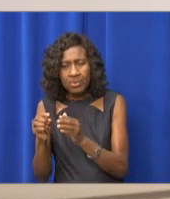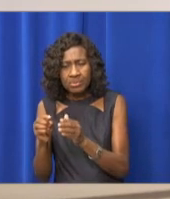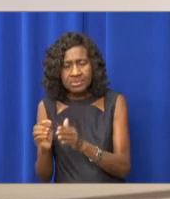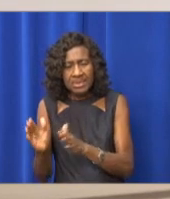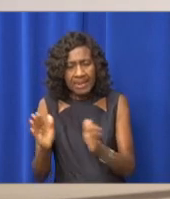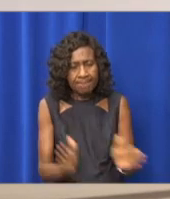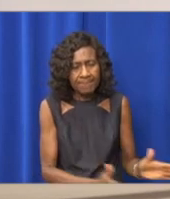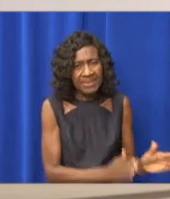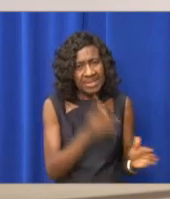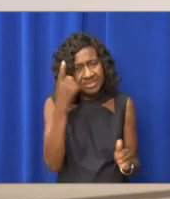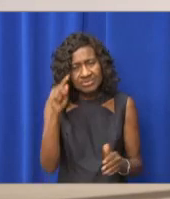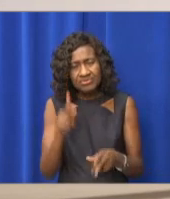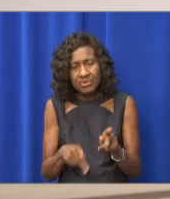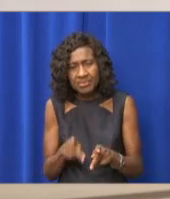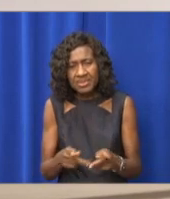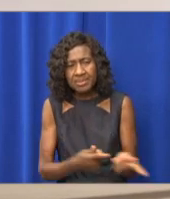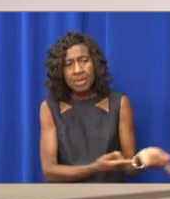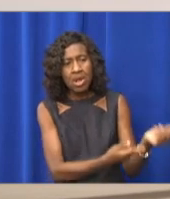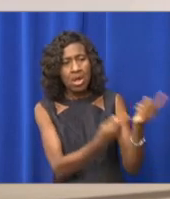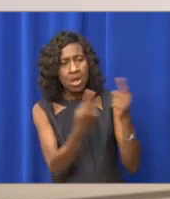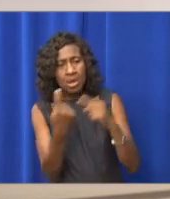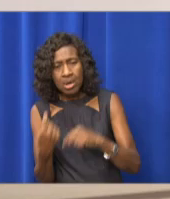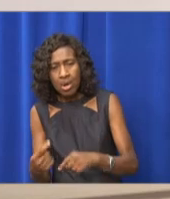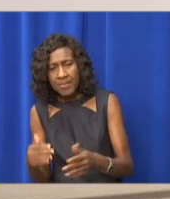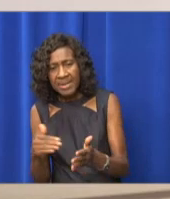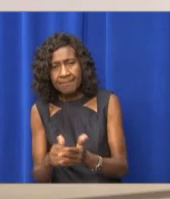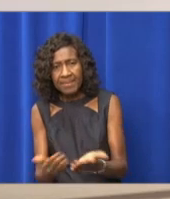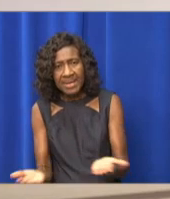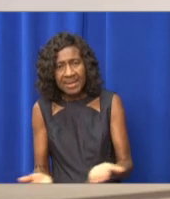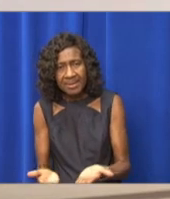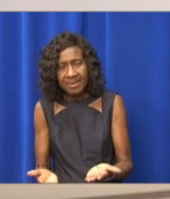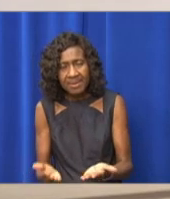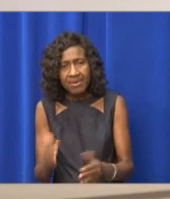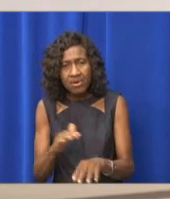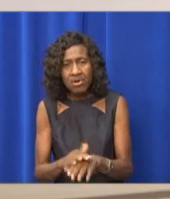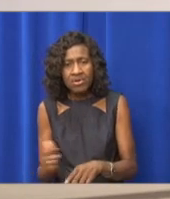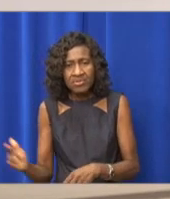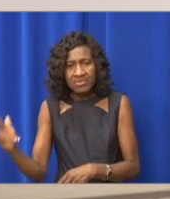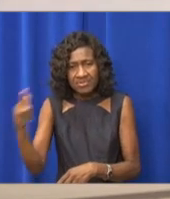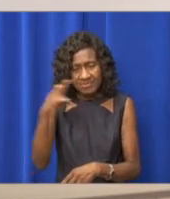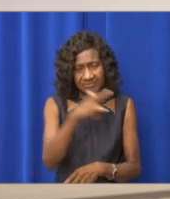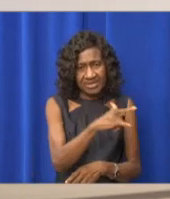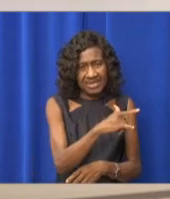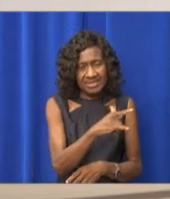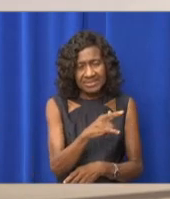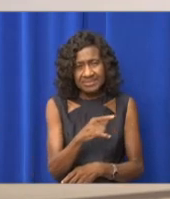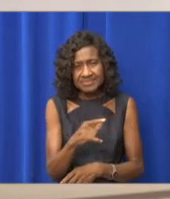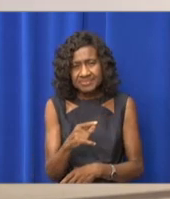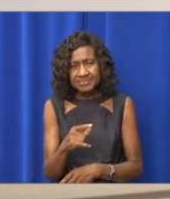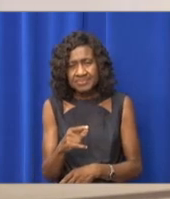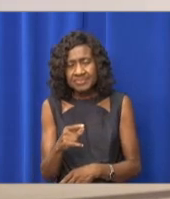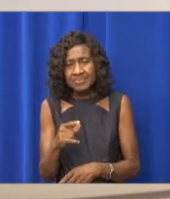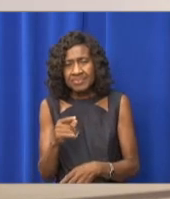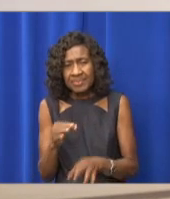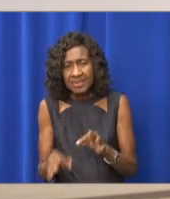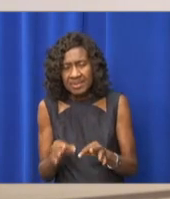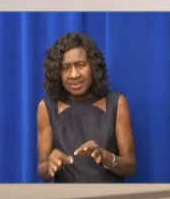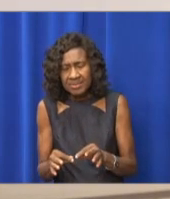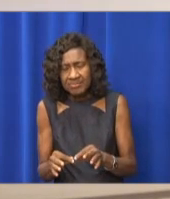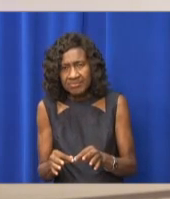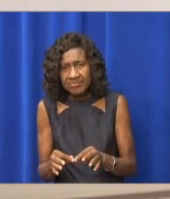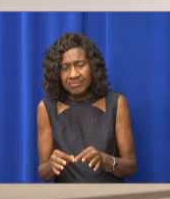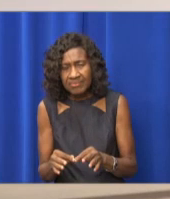flights. If there are plans to allow those who are coming from Cayman Brac